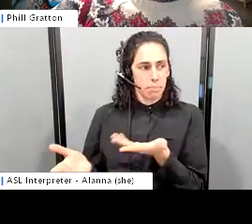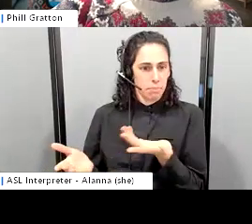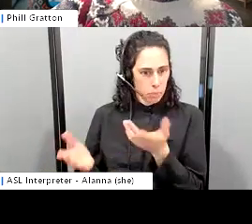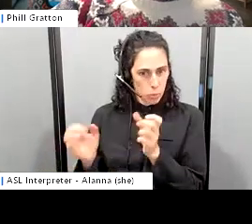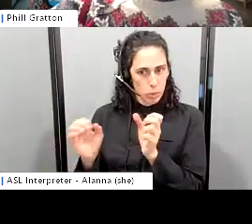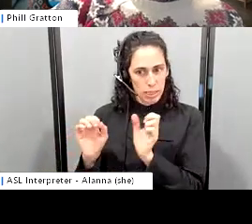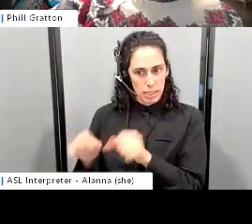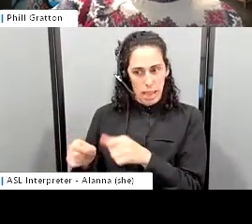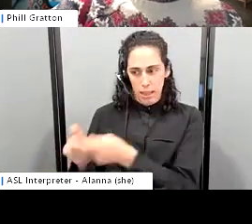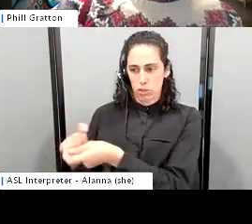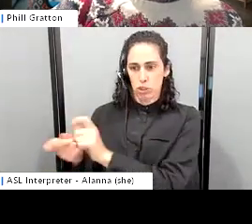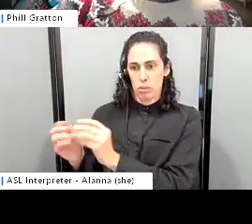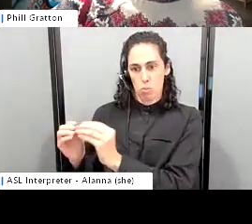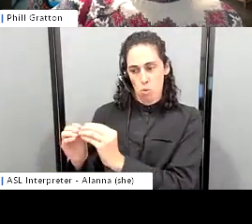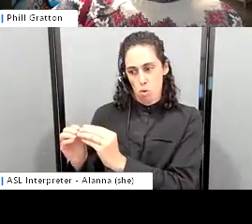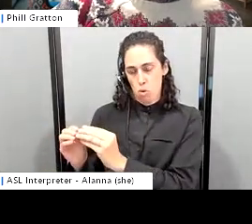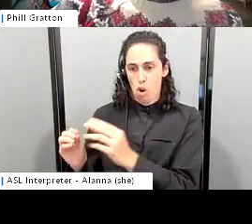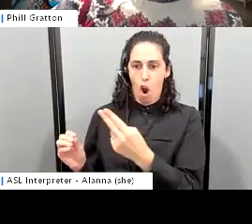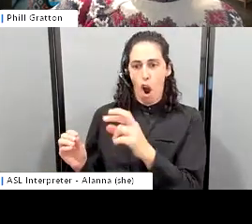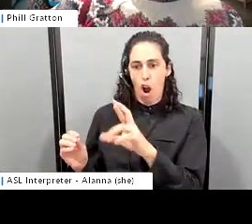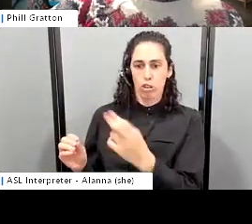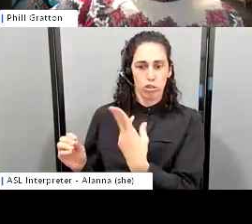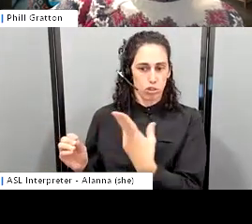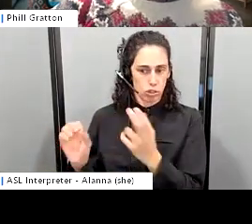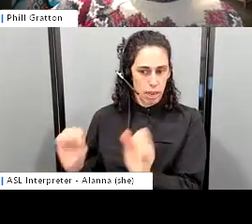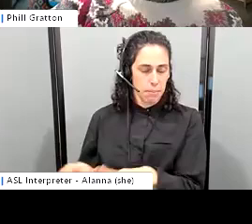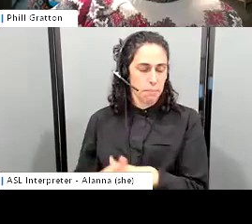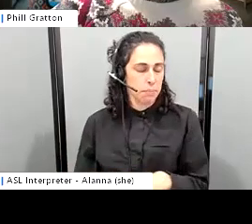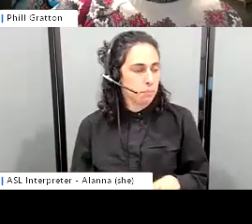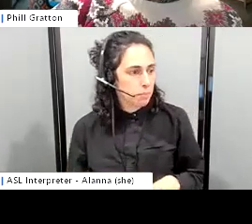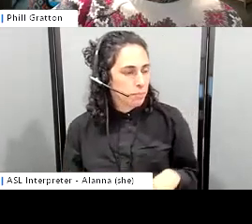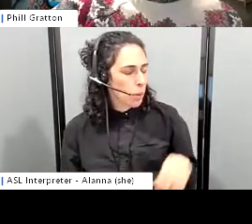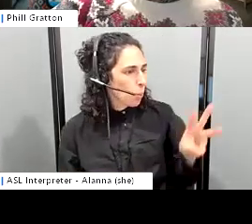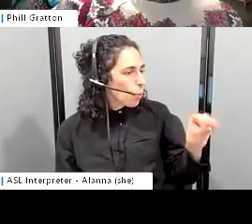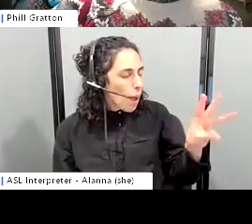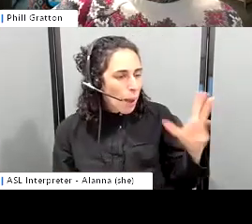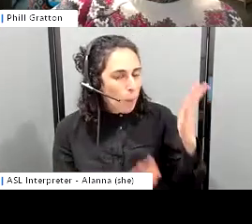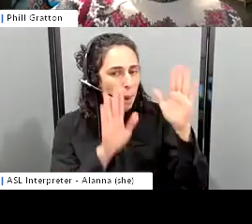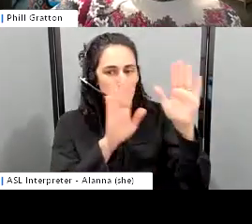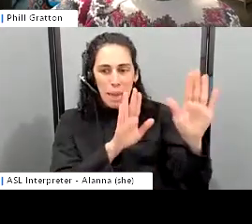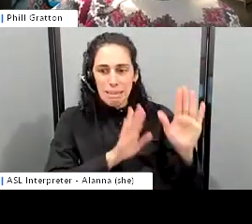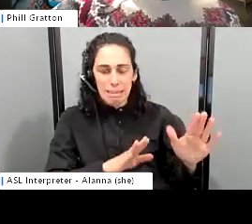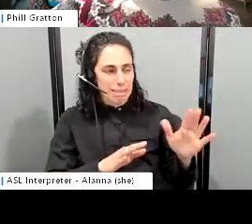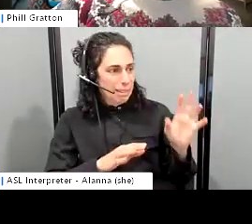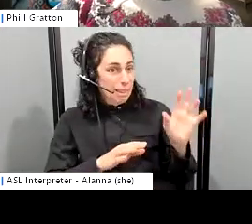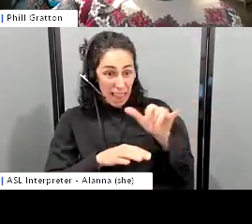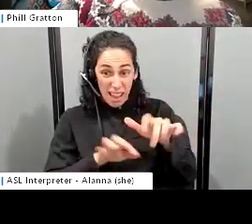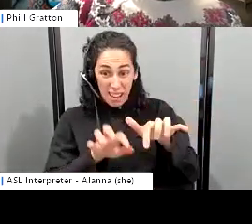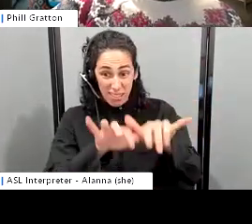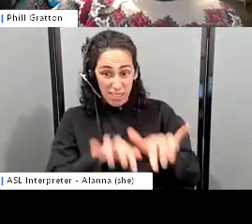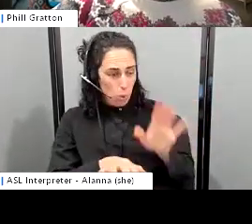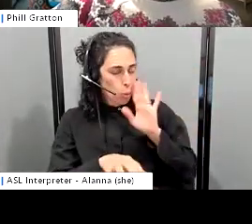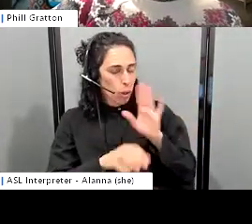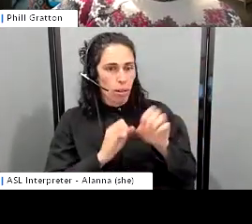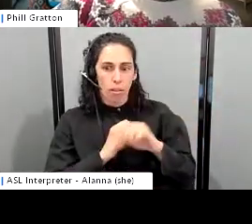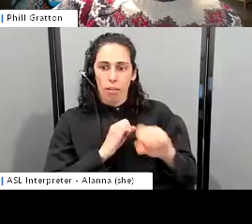would be really helpful if I was ever in that situation. Somebody else is wondering about can it summarize a document? Now, I think